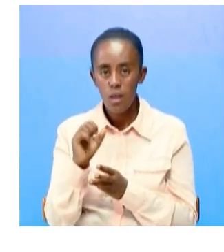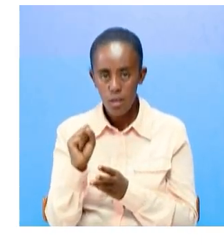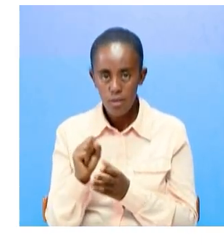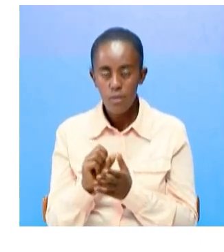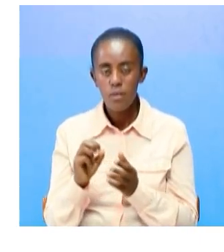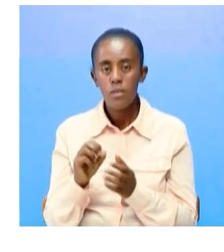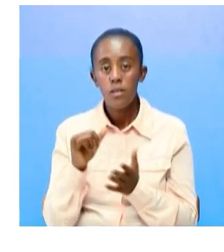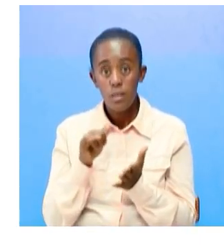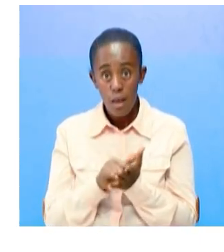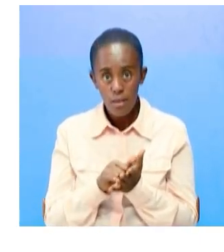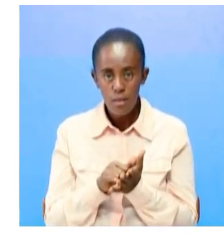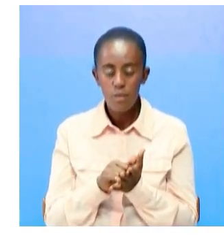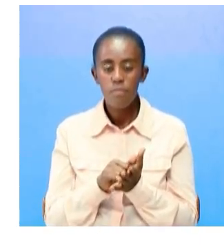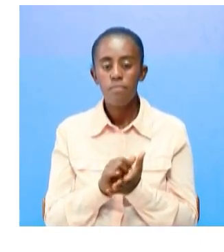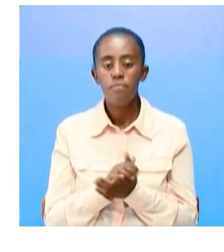that